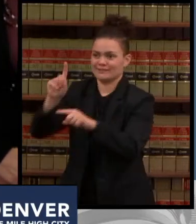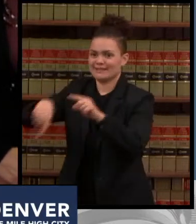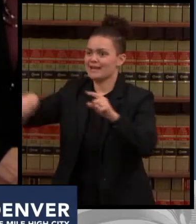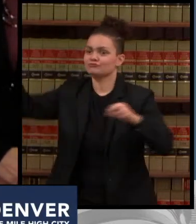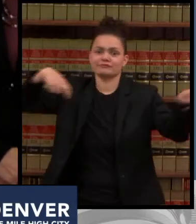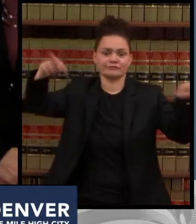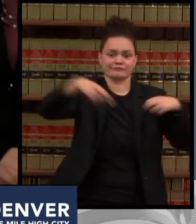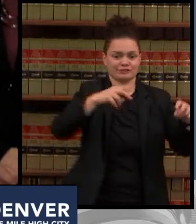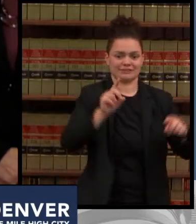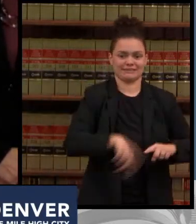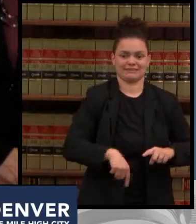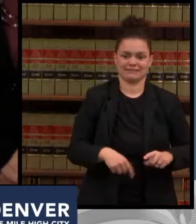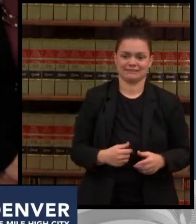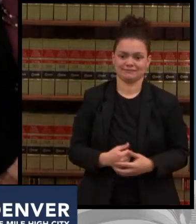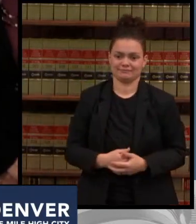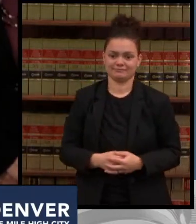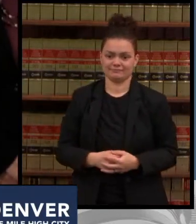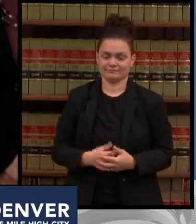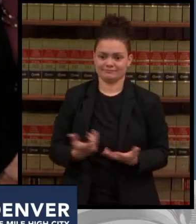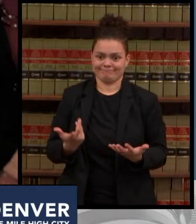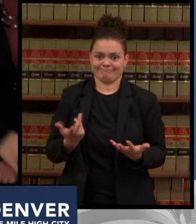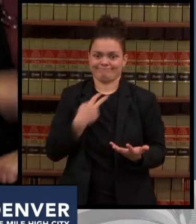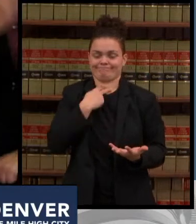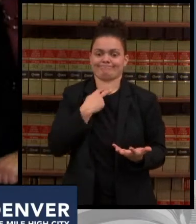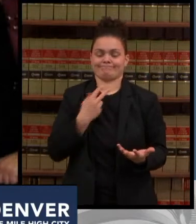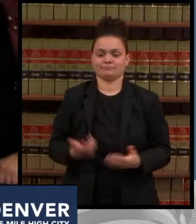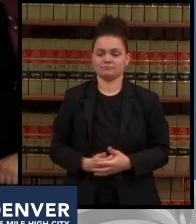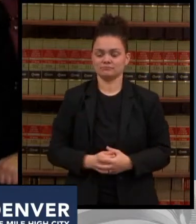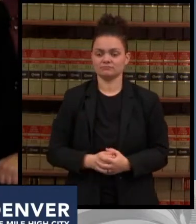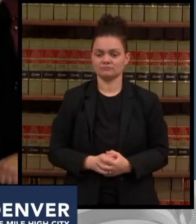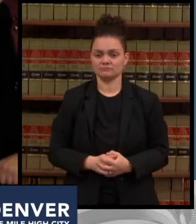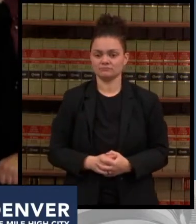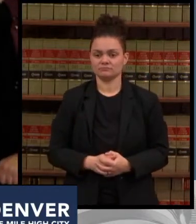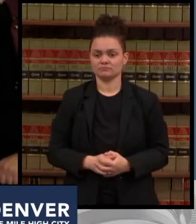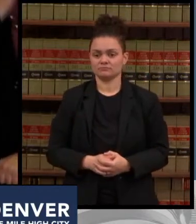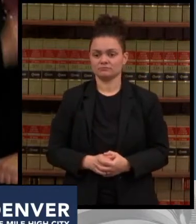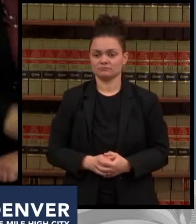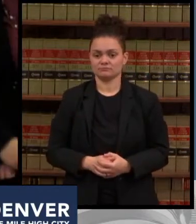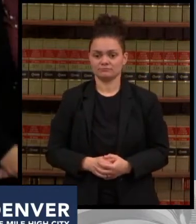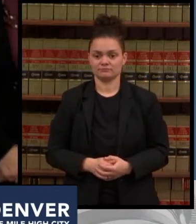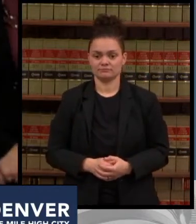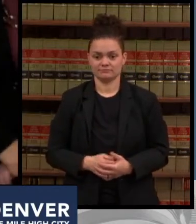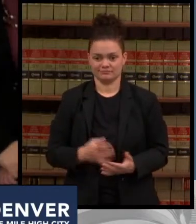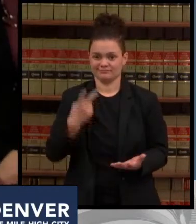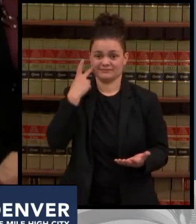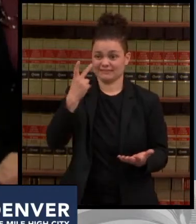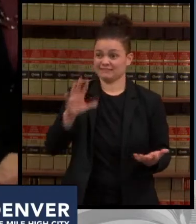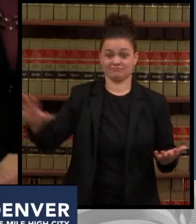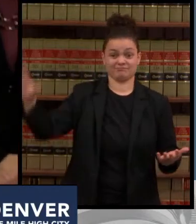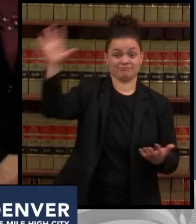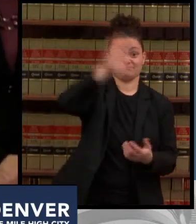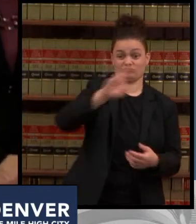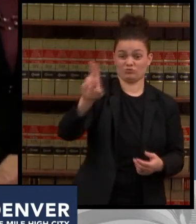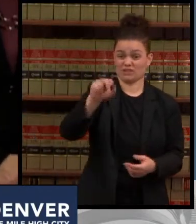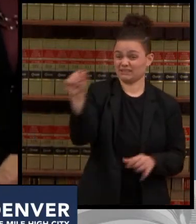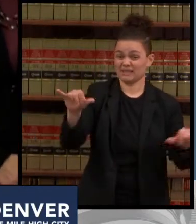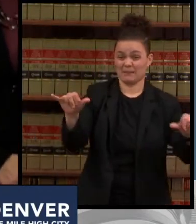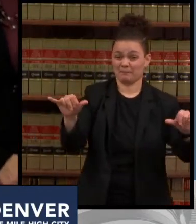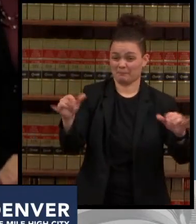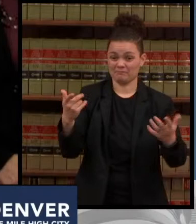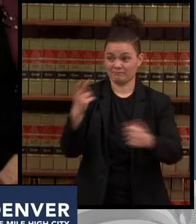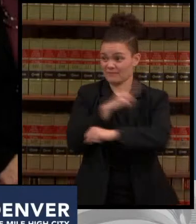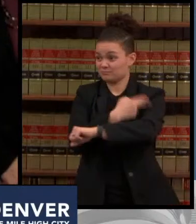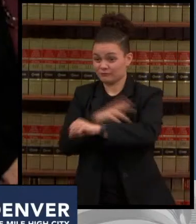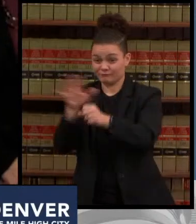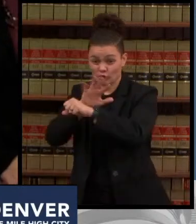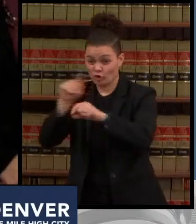almost virtually impossible to do that. And we're seeing this play out across the country, that hospitals are filling up and then are